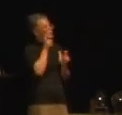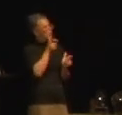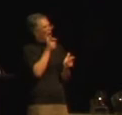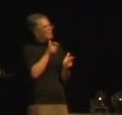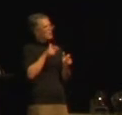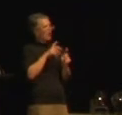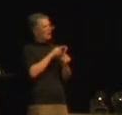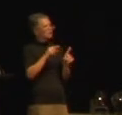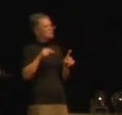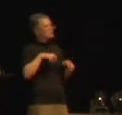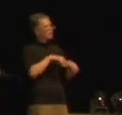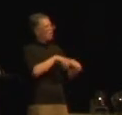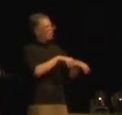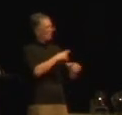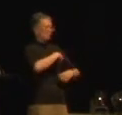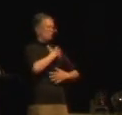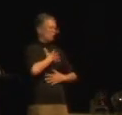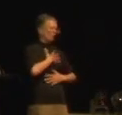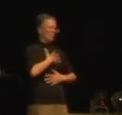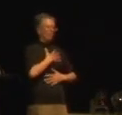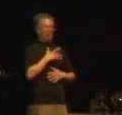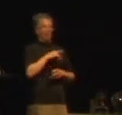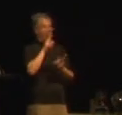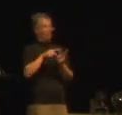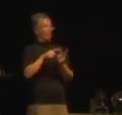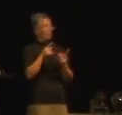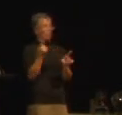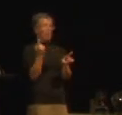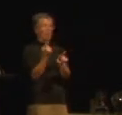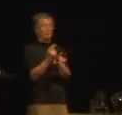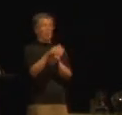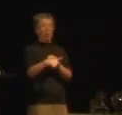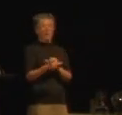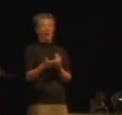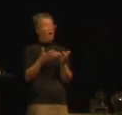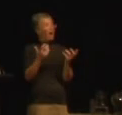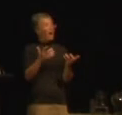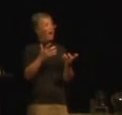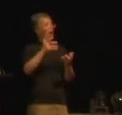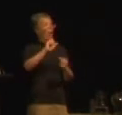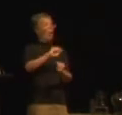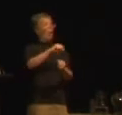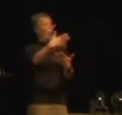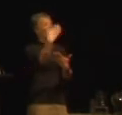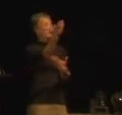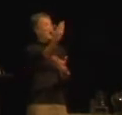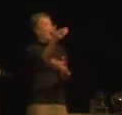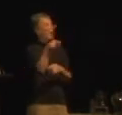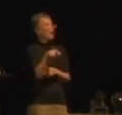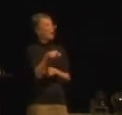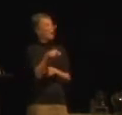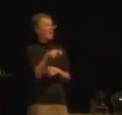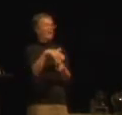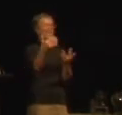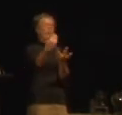digital archives, personal digital archives. We've also talked about producing a webinar for librarians and archivists and others who